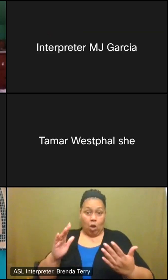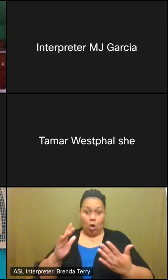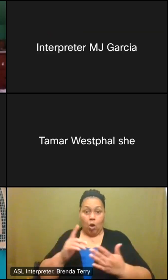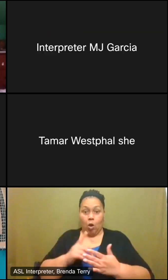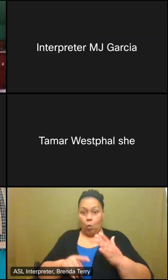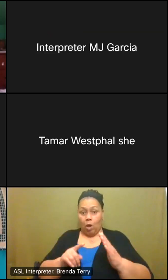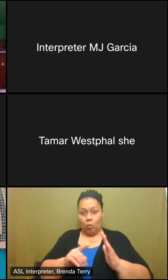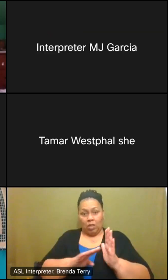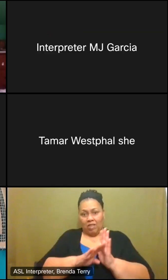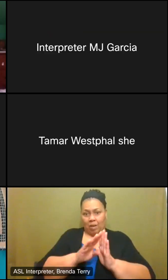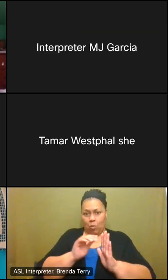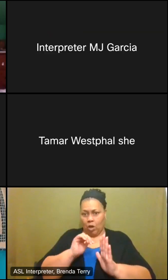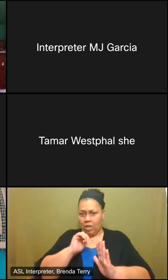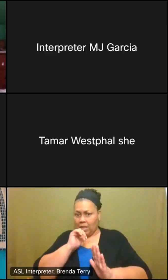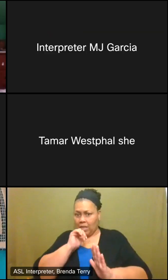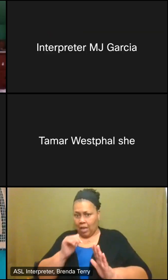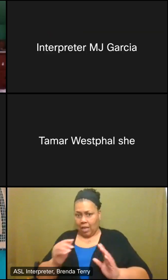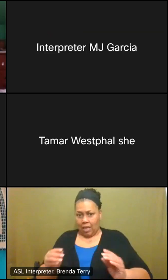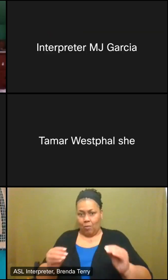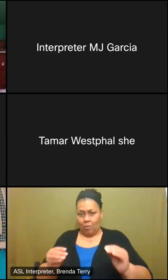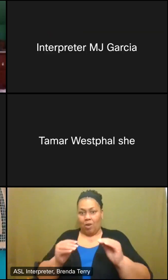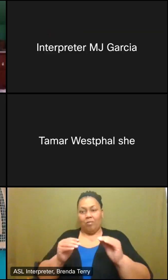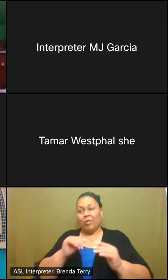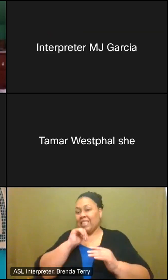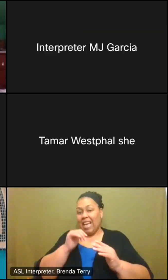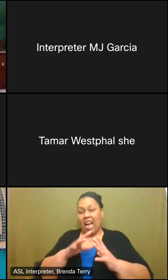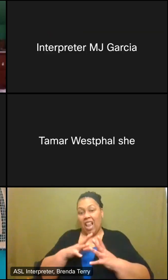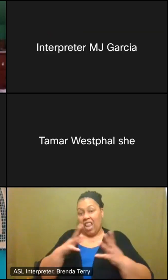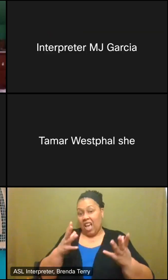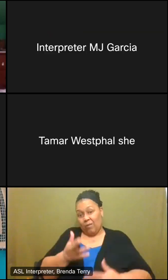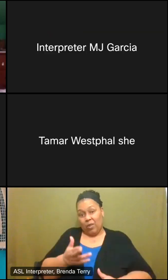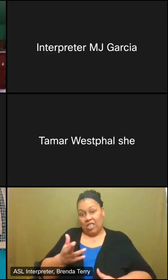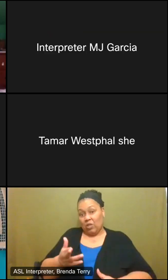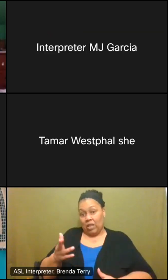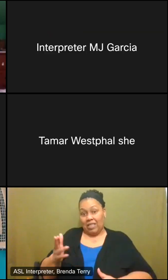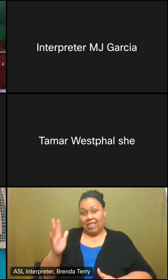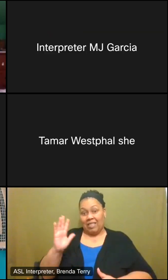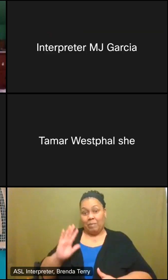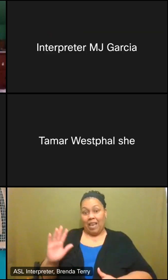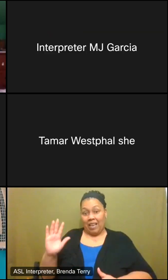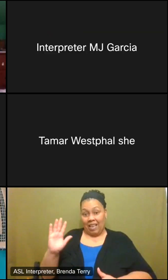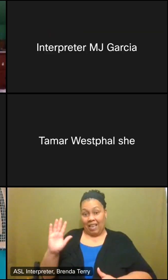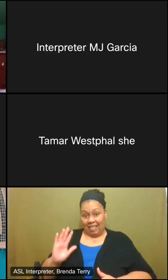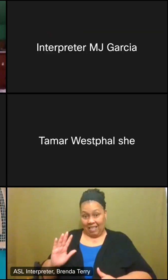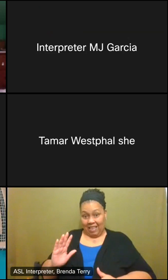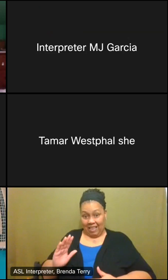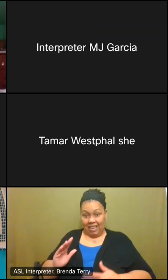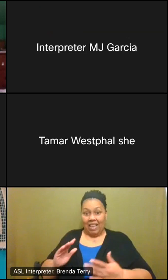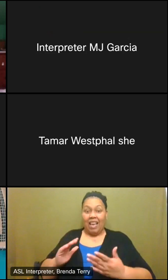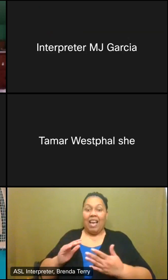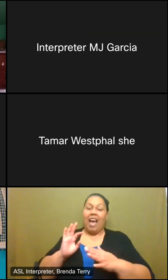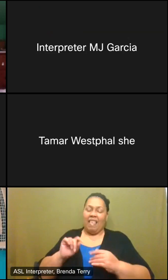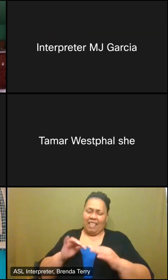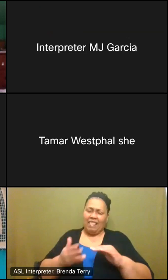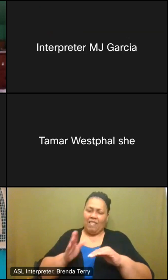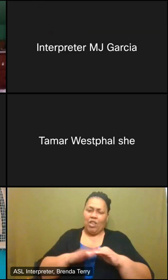not. There were more, not a lot of resources back then. I think they have increased a little bit more, but I think